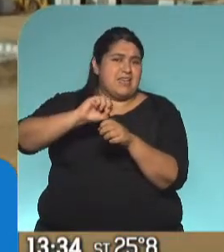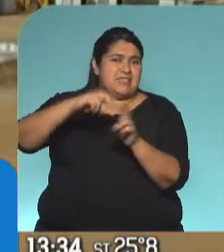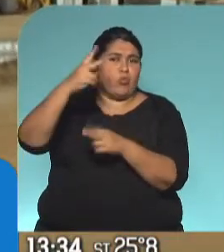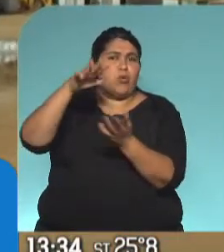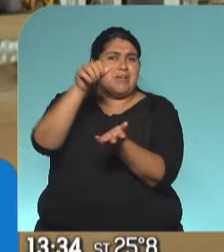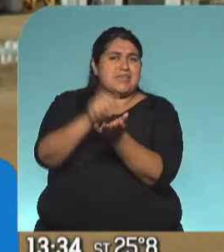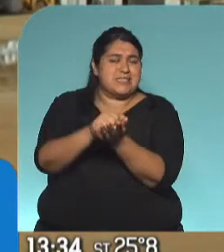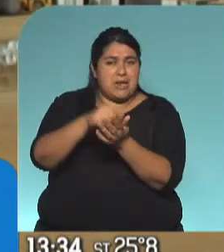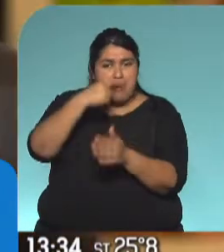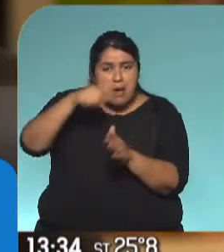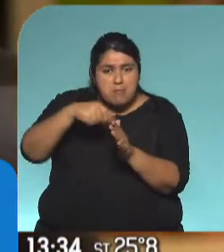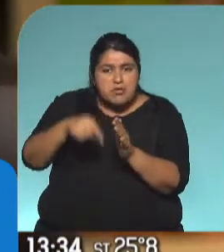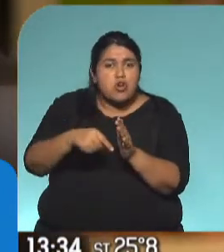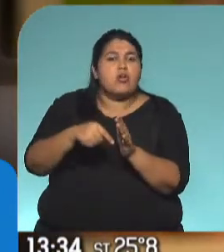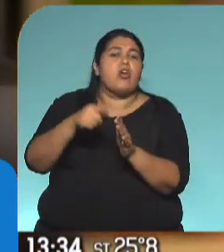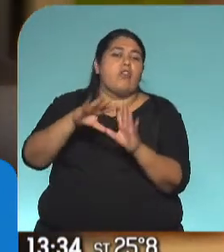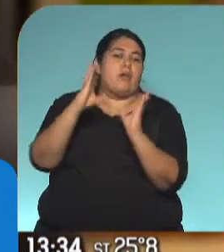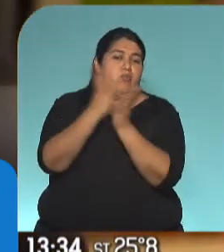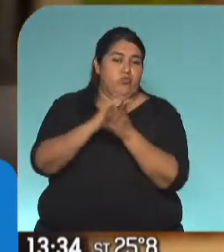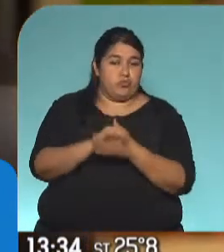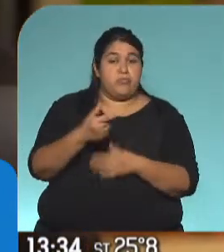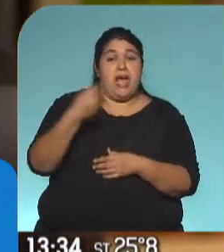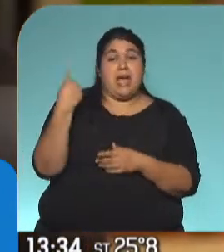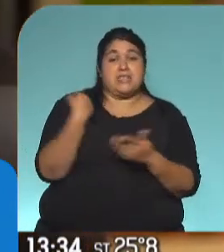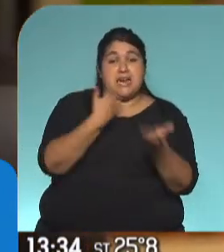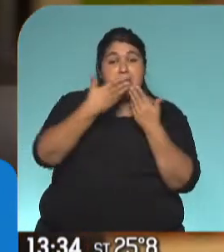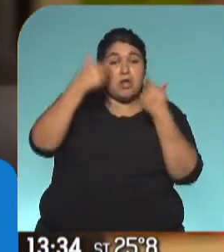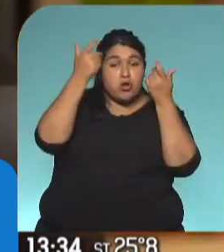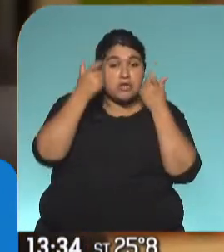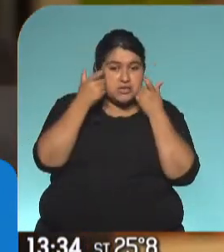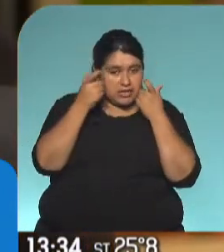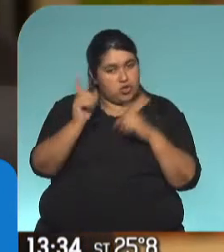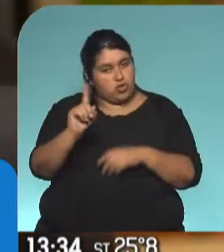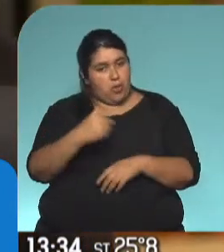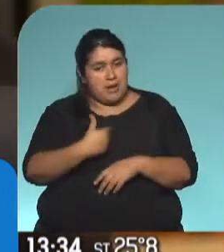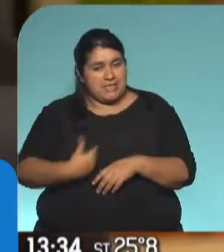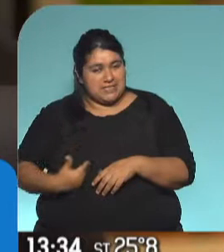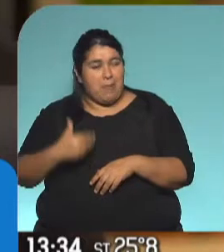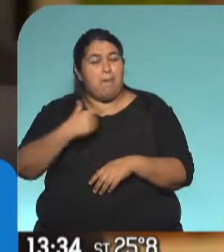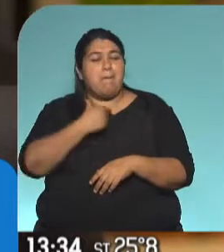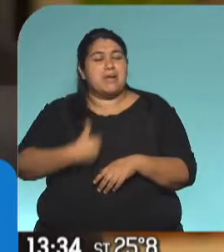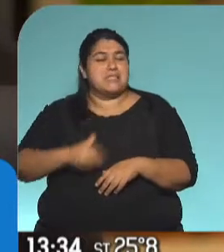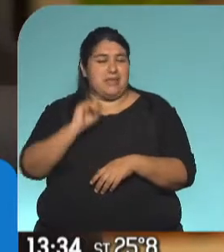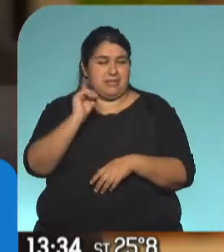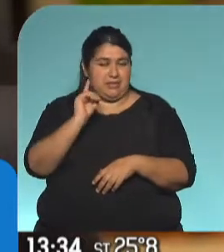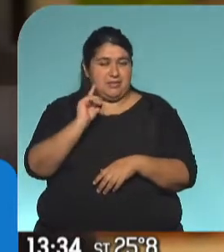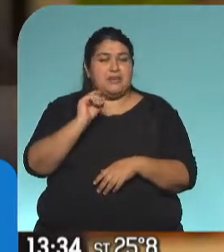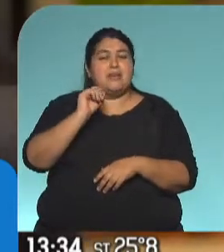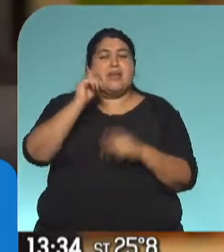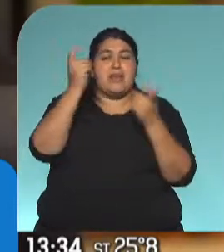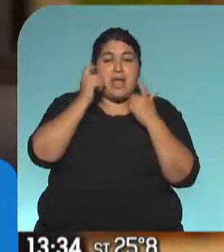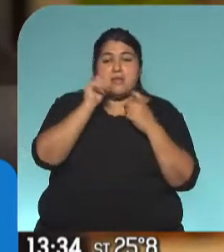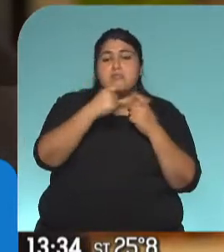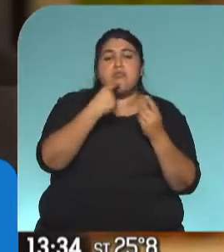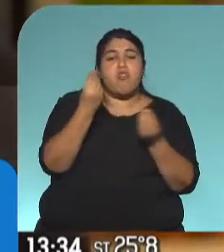de petróleo del mundo. I spoke yesterday with the king, not the prince. Made it clear to him that the rules are